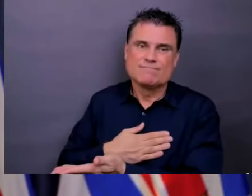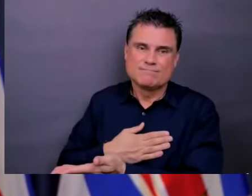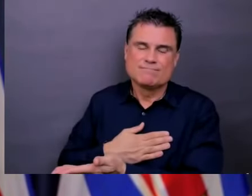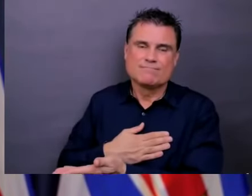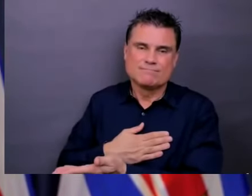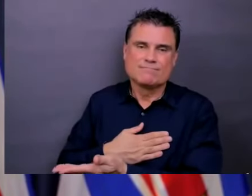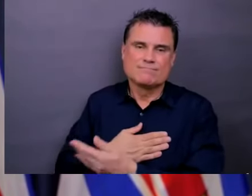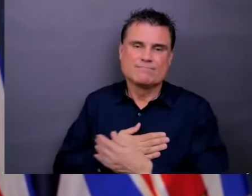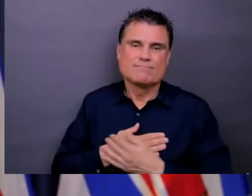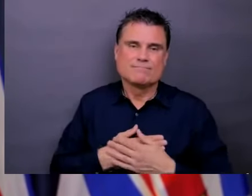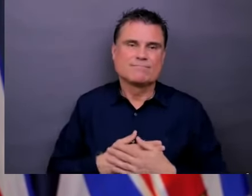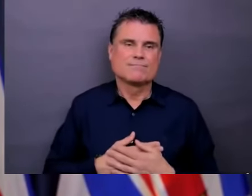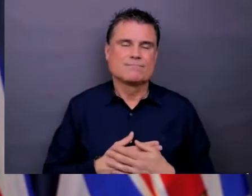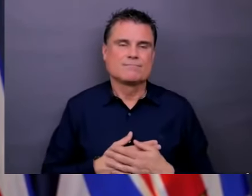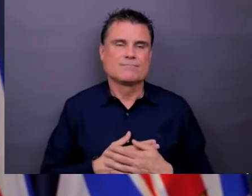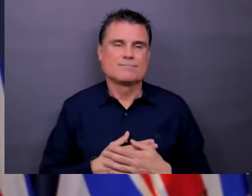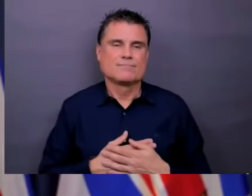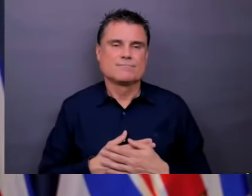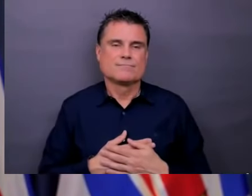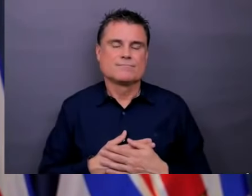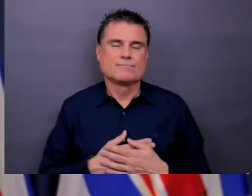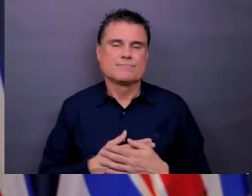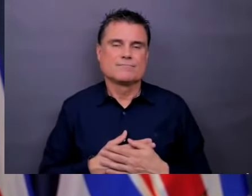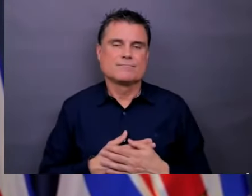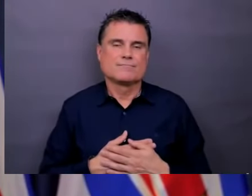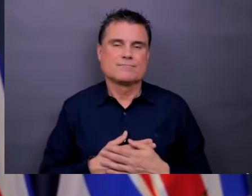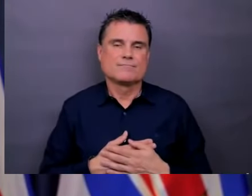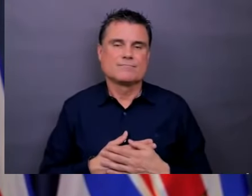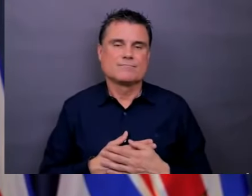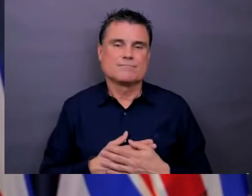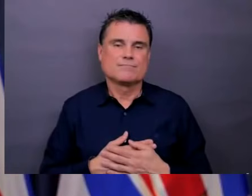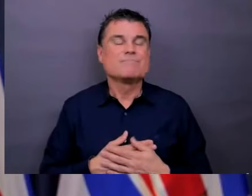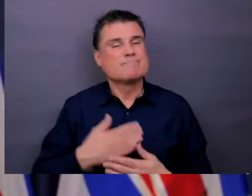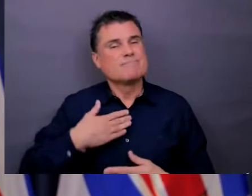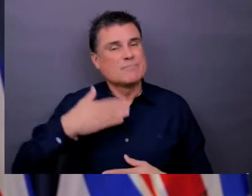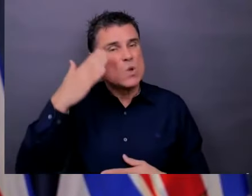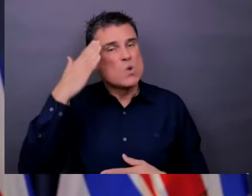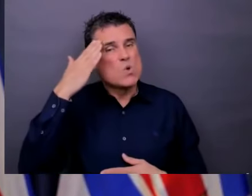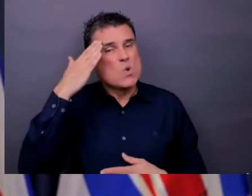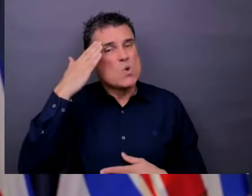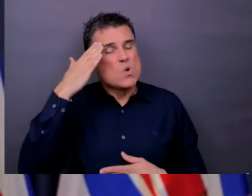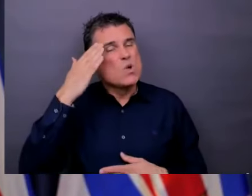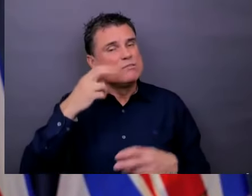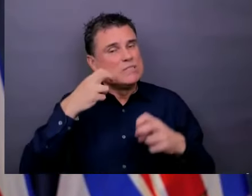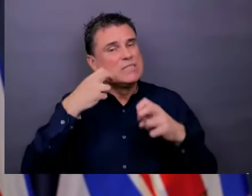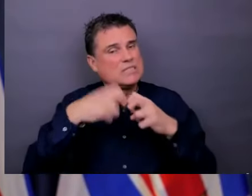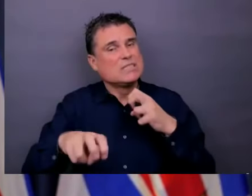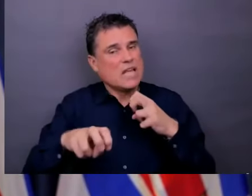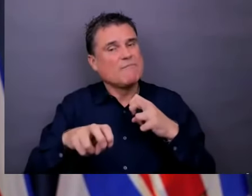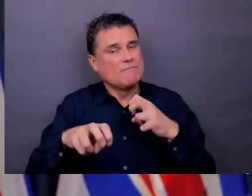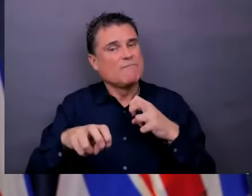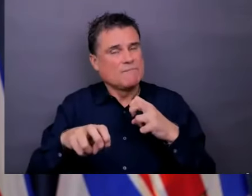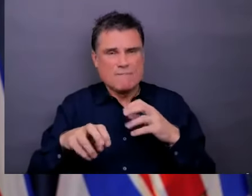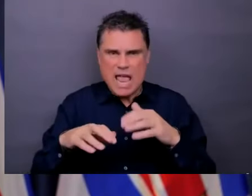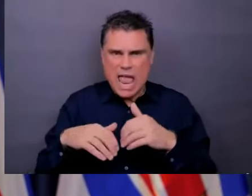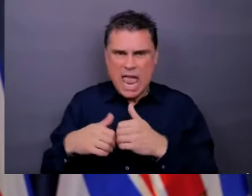from Monday to today. This is an extraordinarily difficult time to grieve, and we are thinking of all of you, and you are